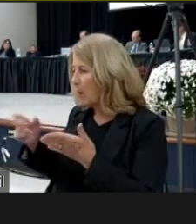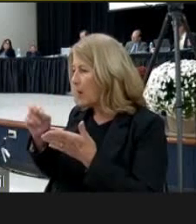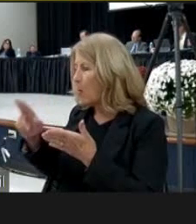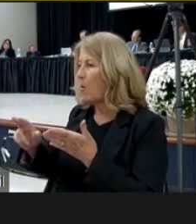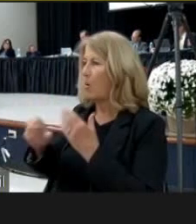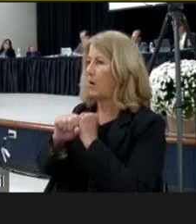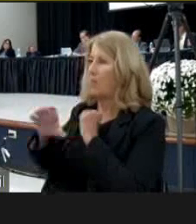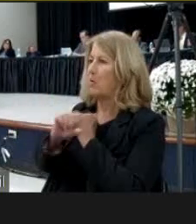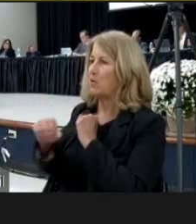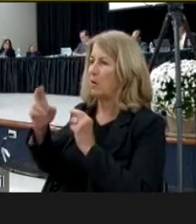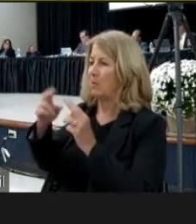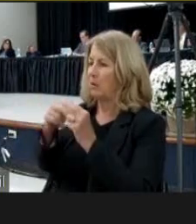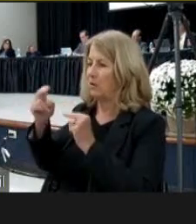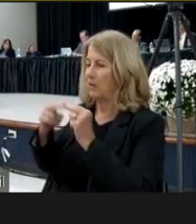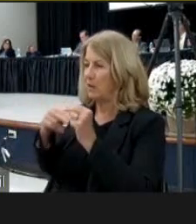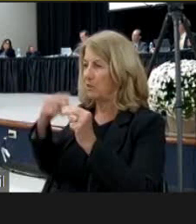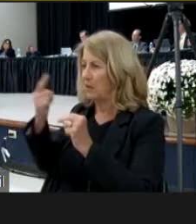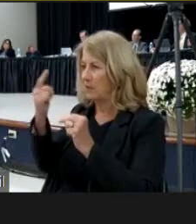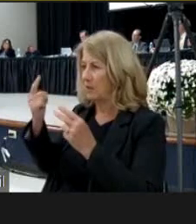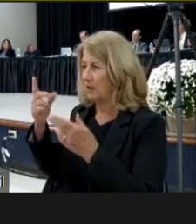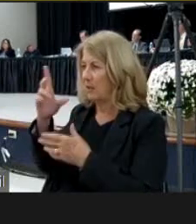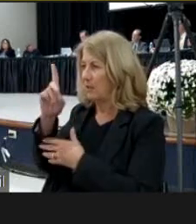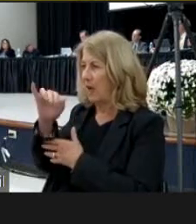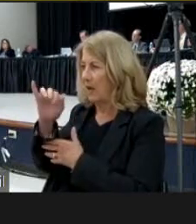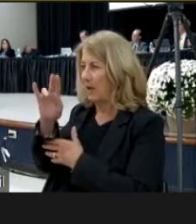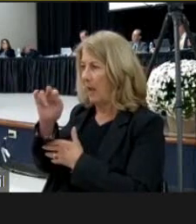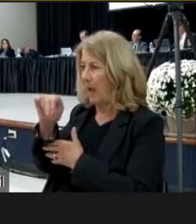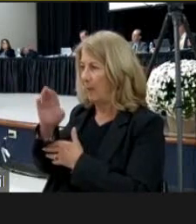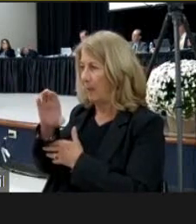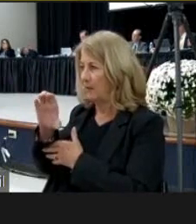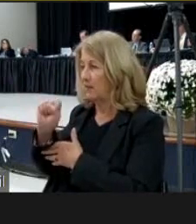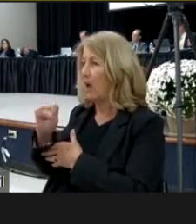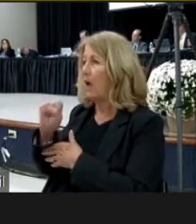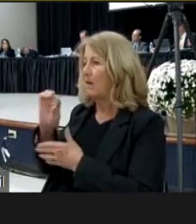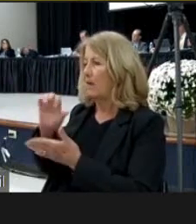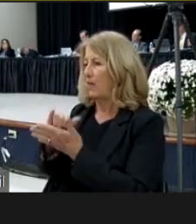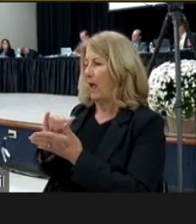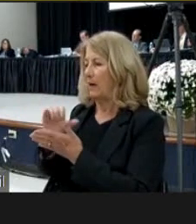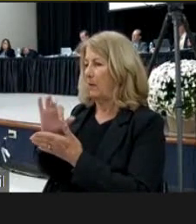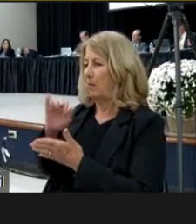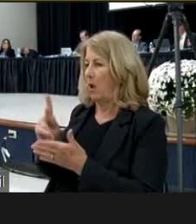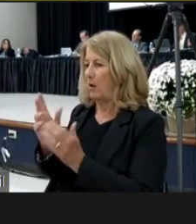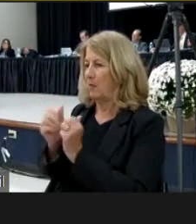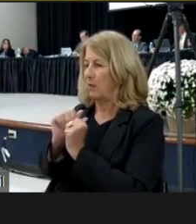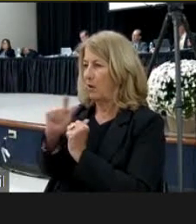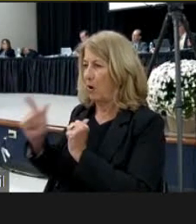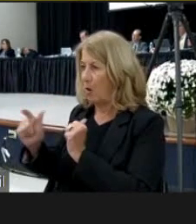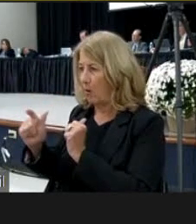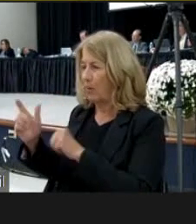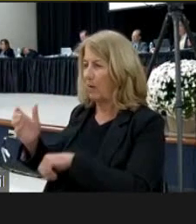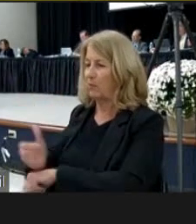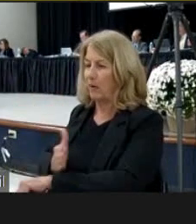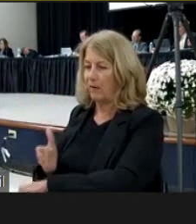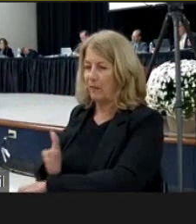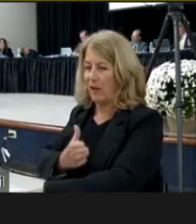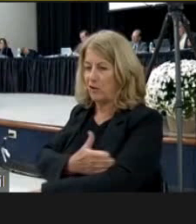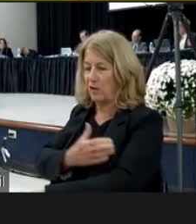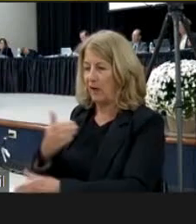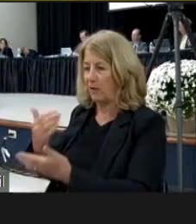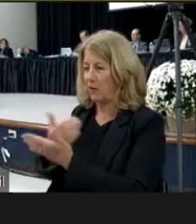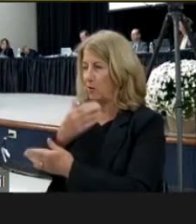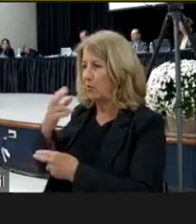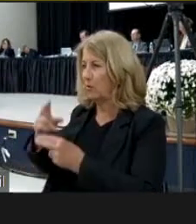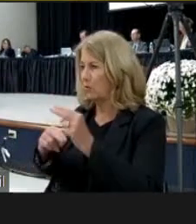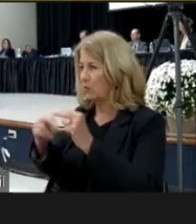think just the dynamics of that block with all the recent residential renovations and new construction, and the applicant